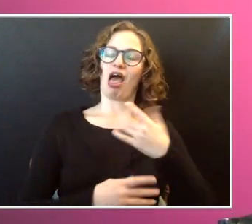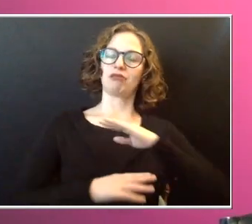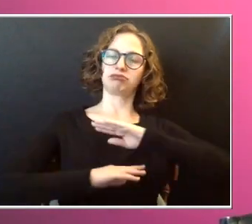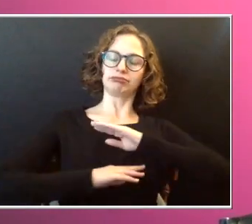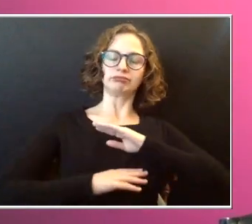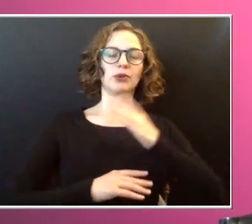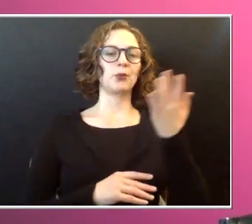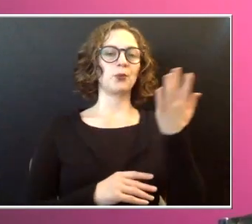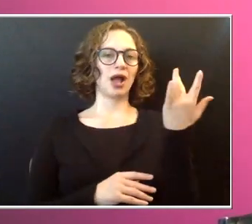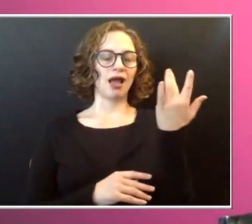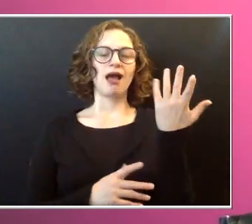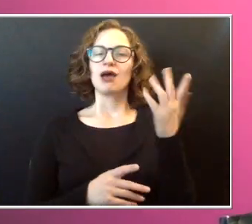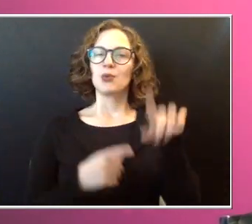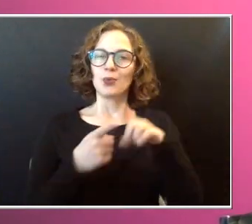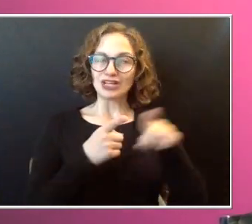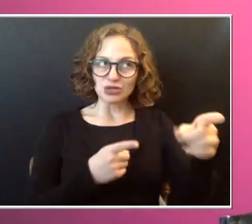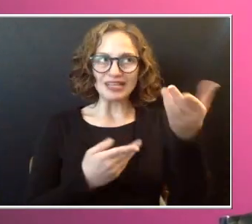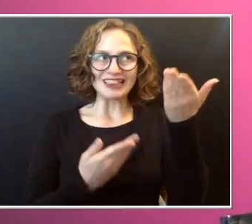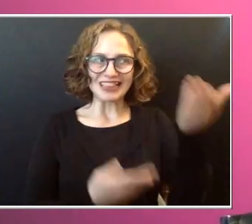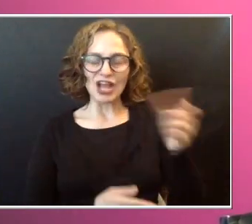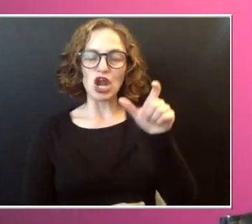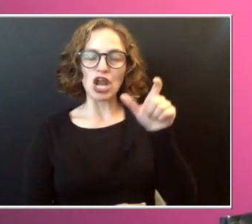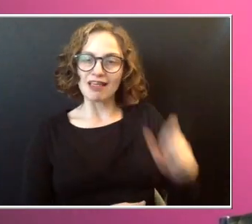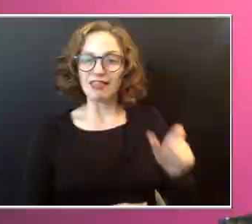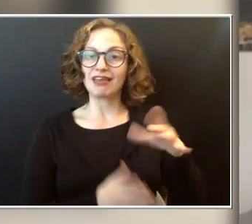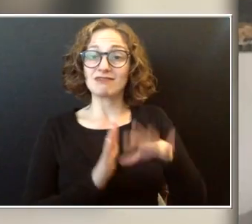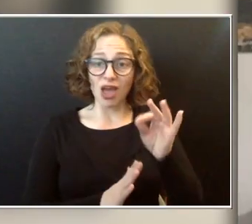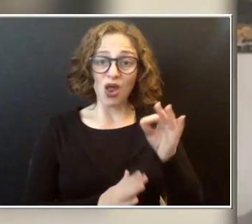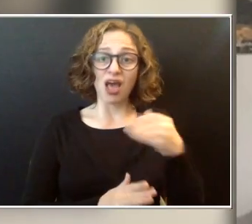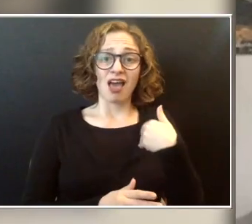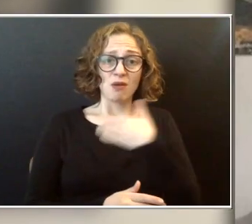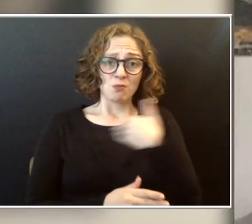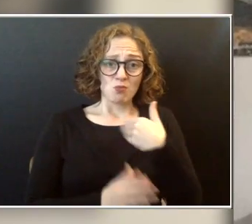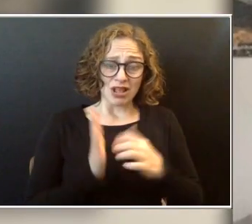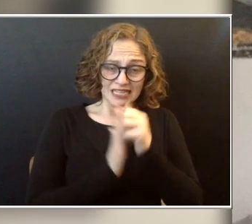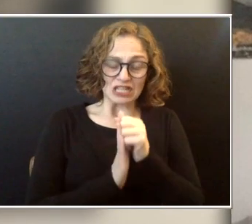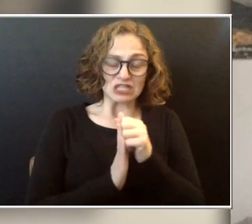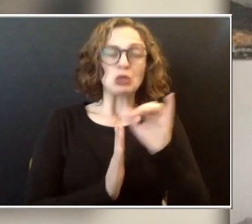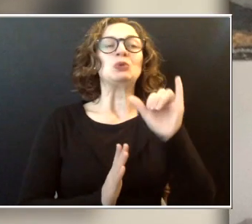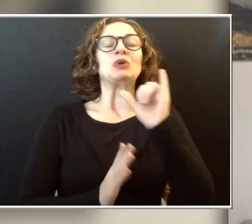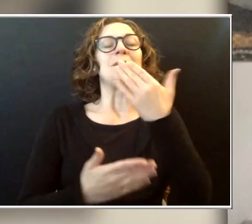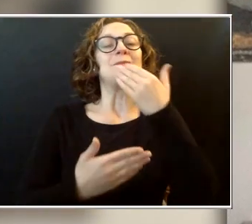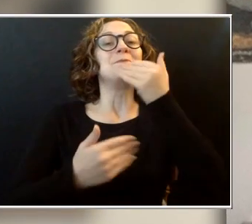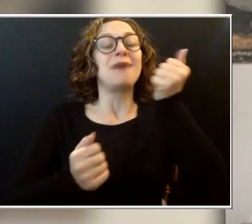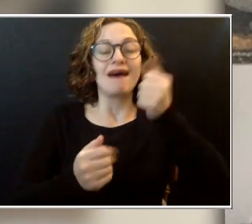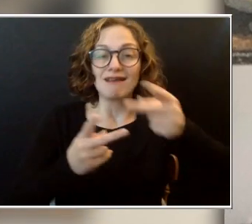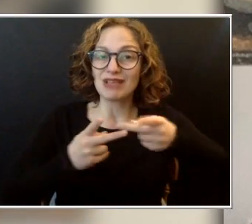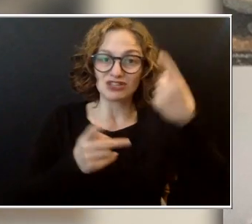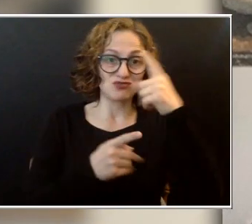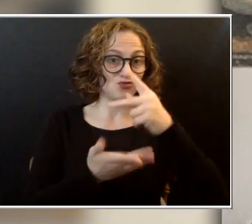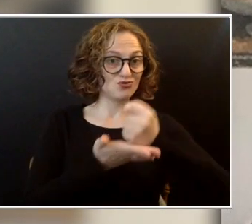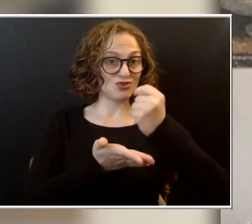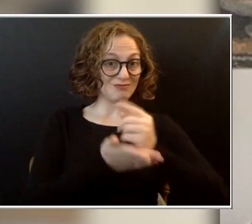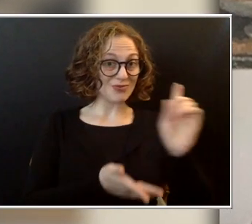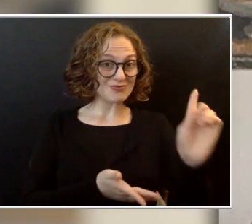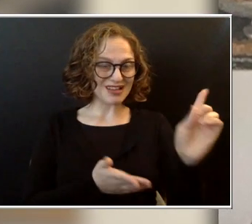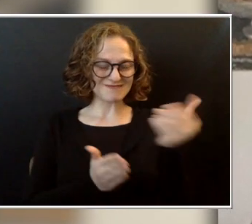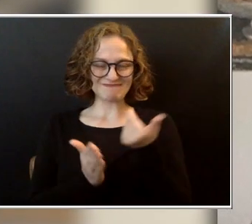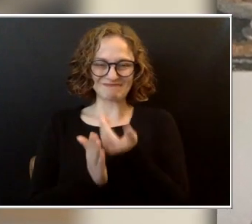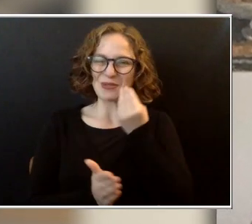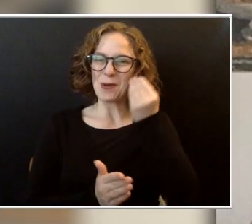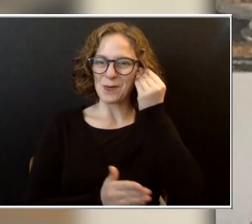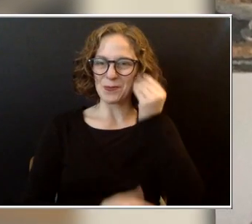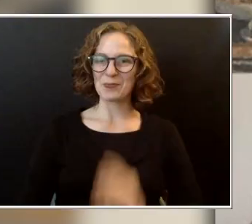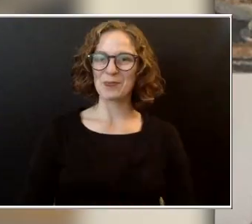go for treatment is right down the road, back home. I knew that I felt a lump,